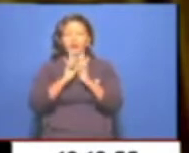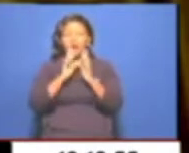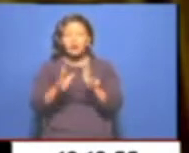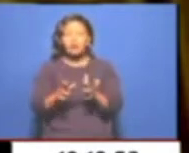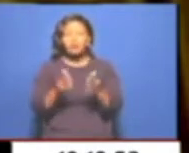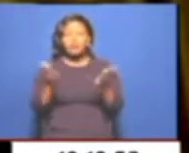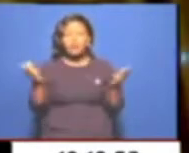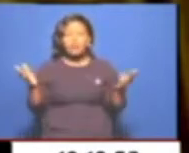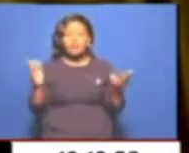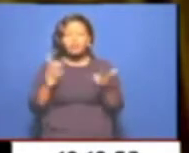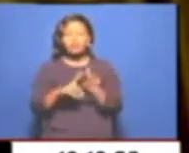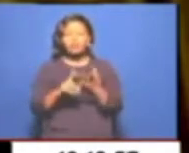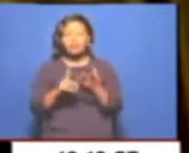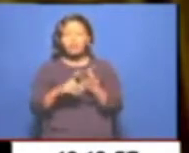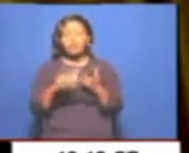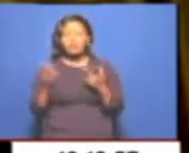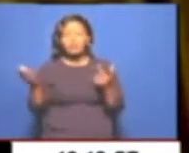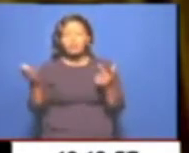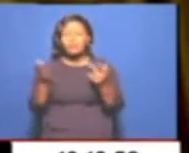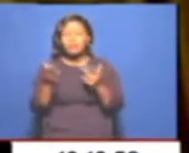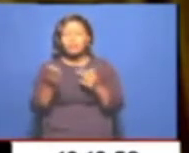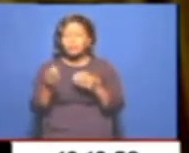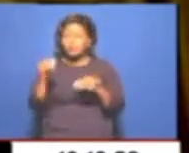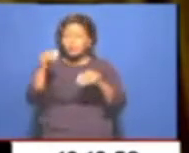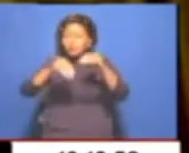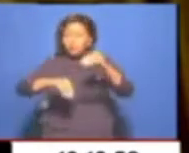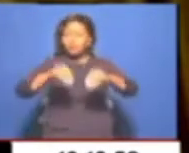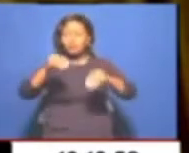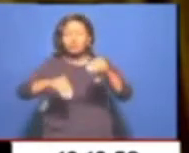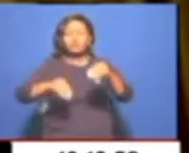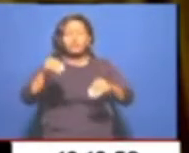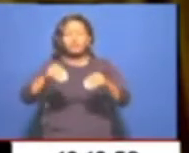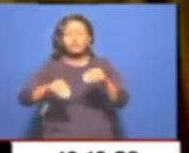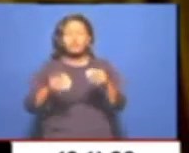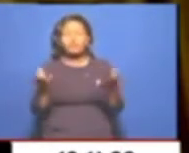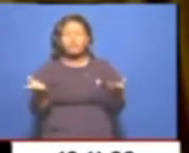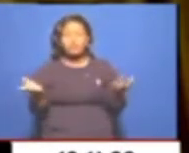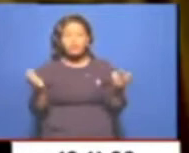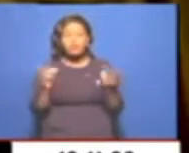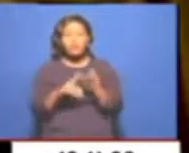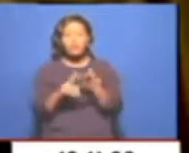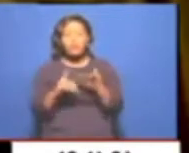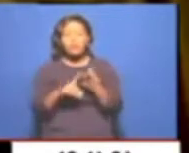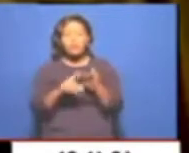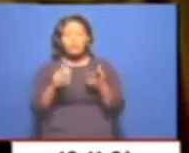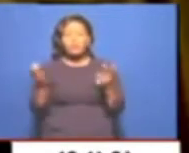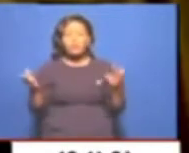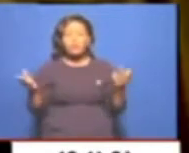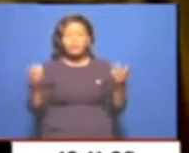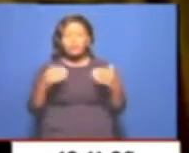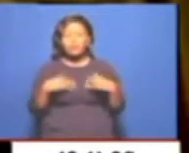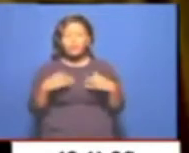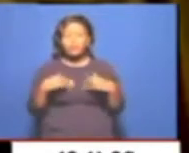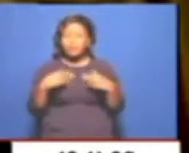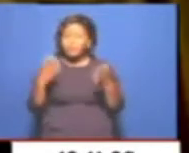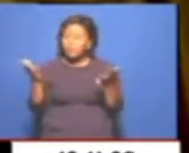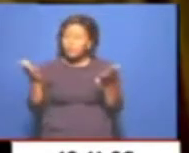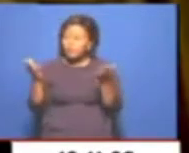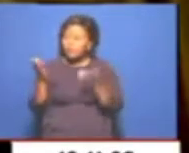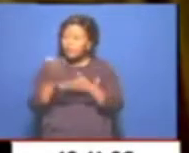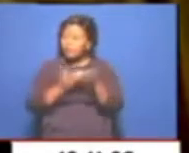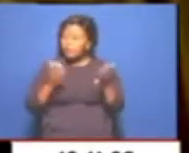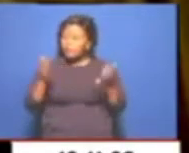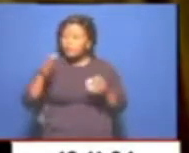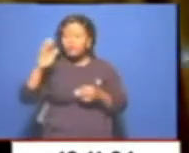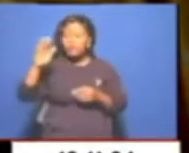is, in a referendum, we are voting on a bill. It is a bill that goes to Parliament. The parliamentarians vote